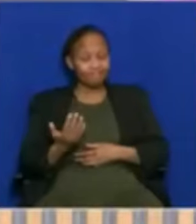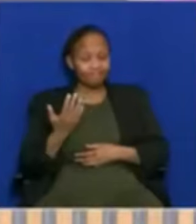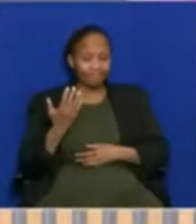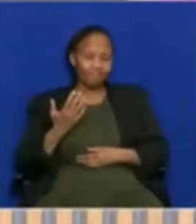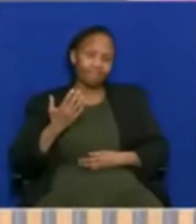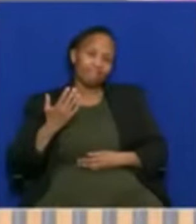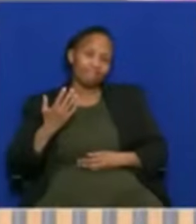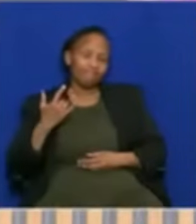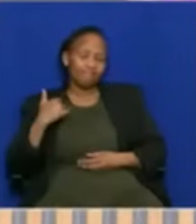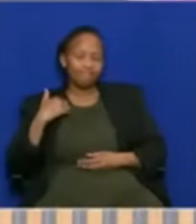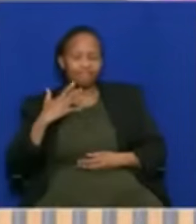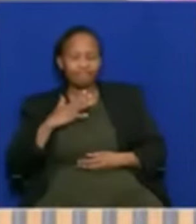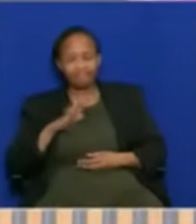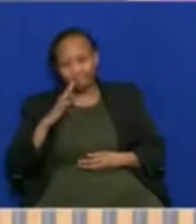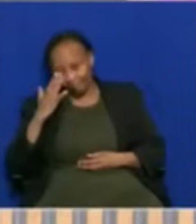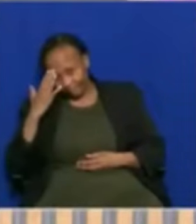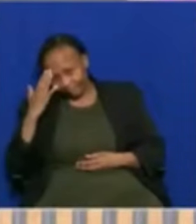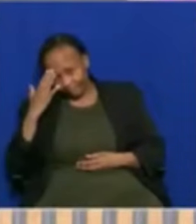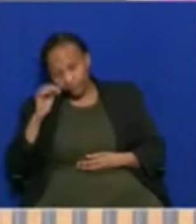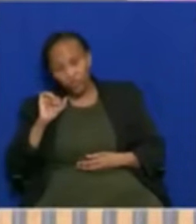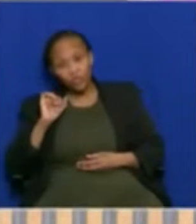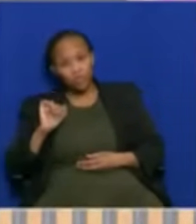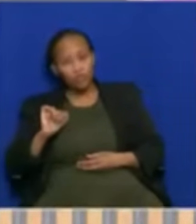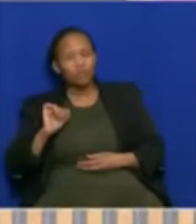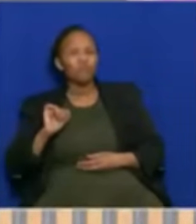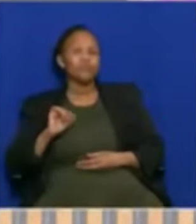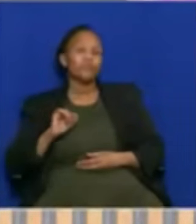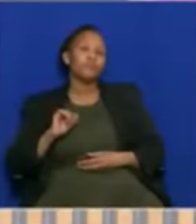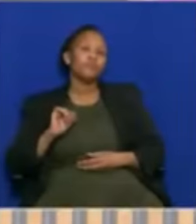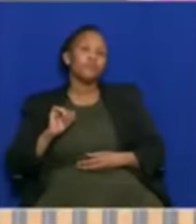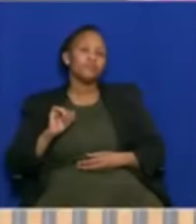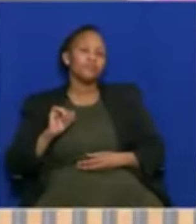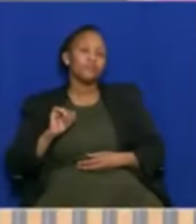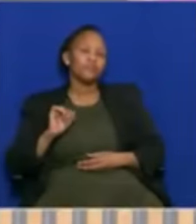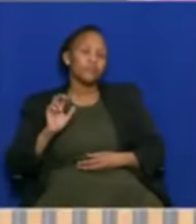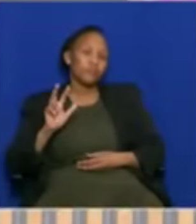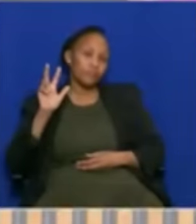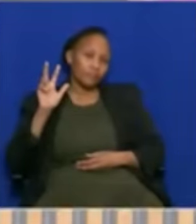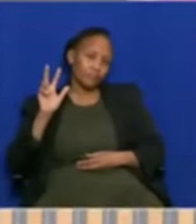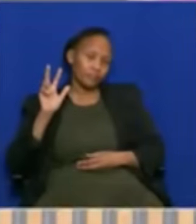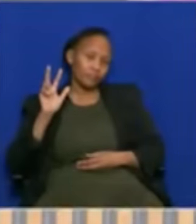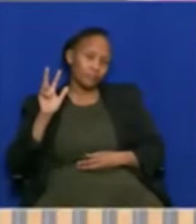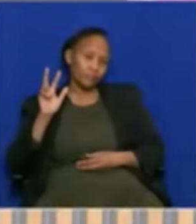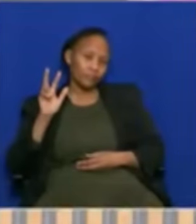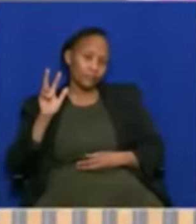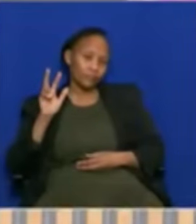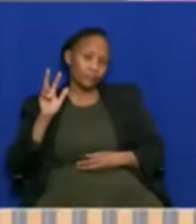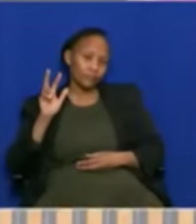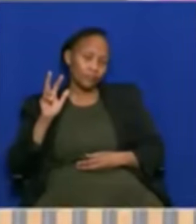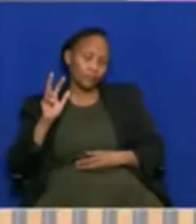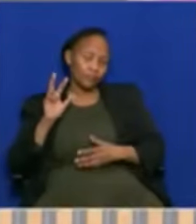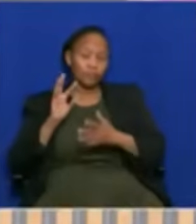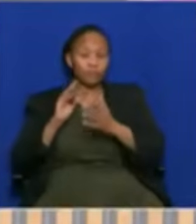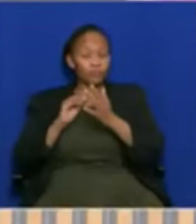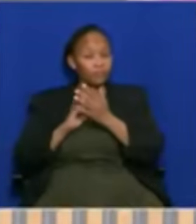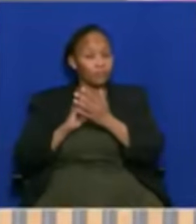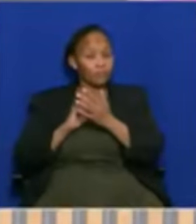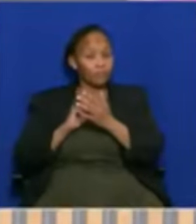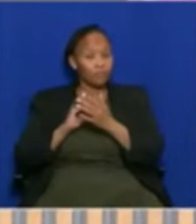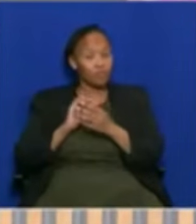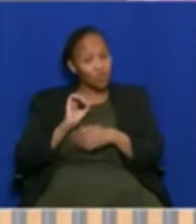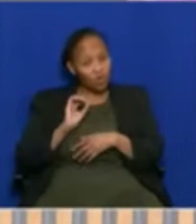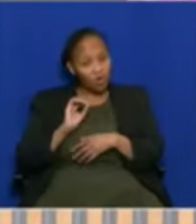your affidavit on General Khan's statement? This affidavit, where you make